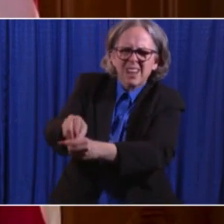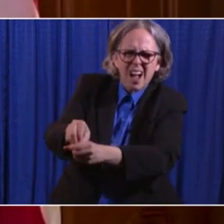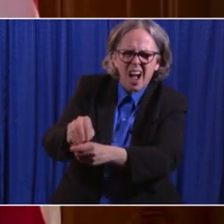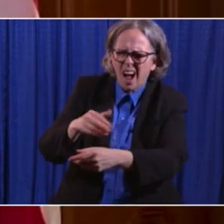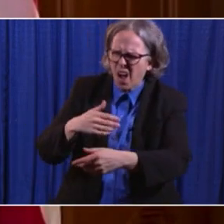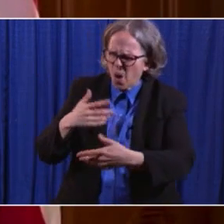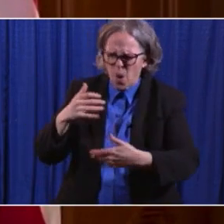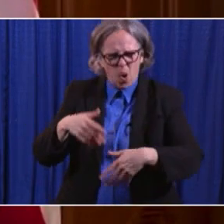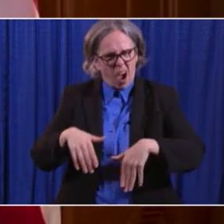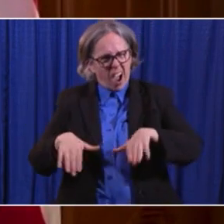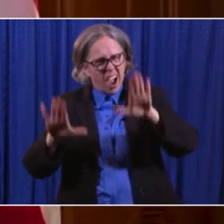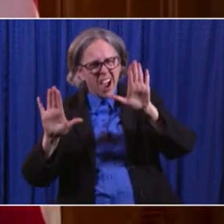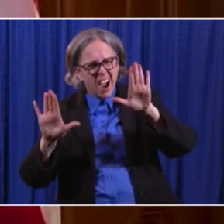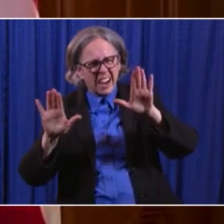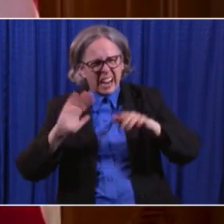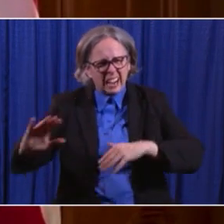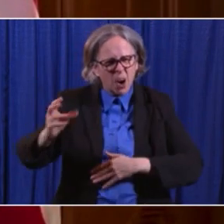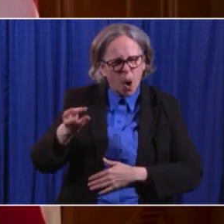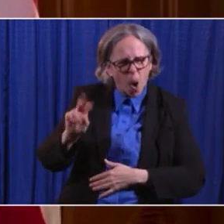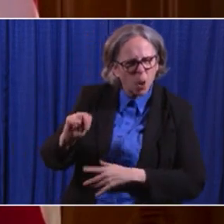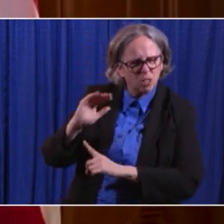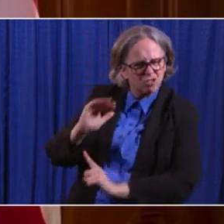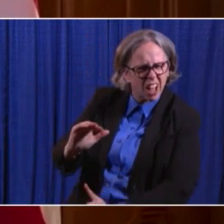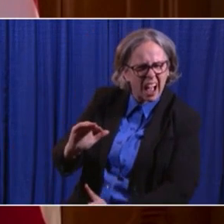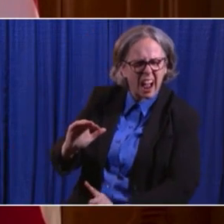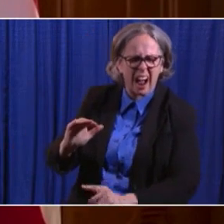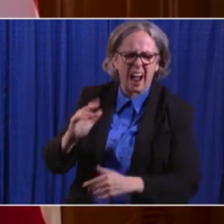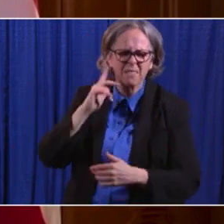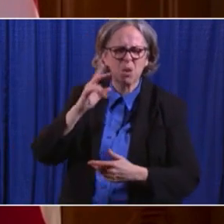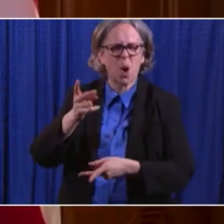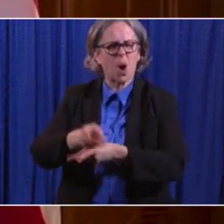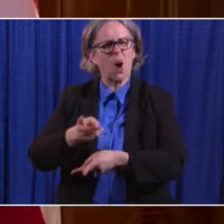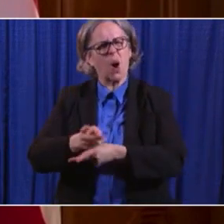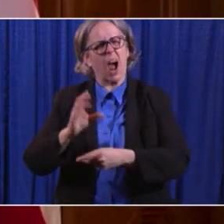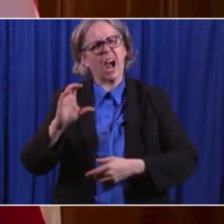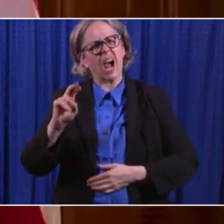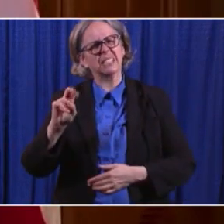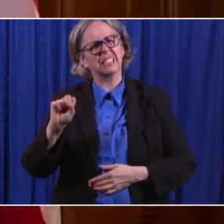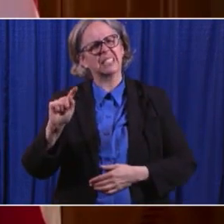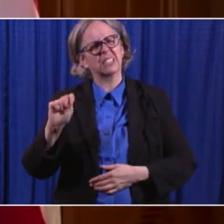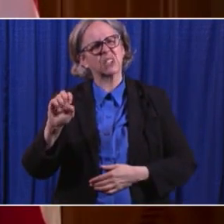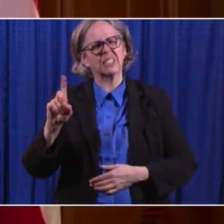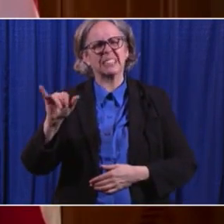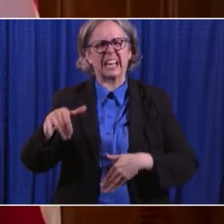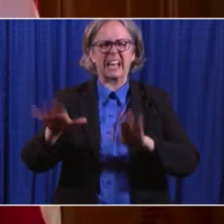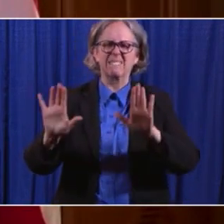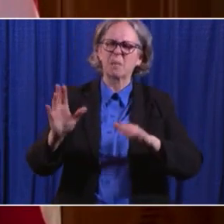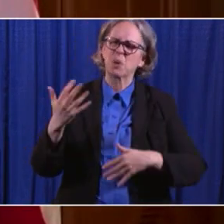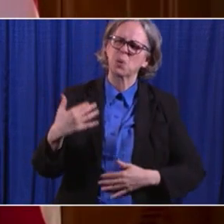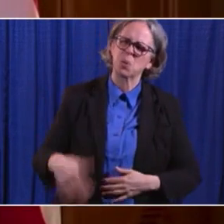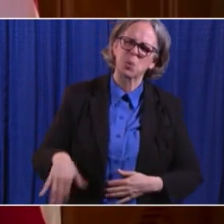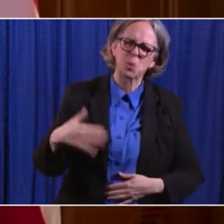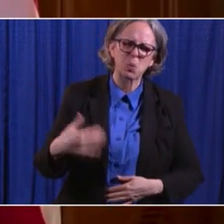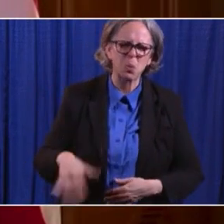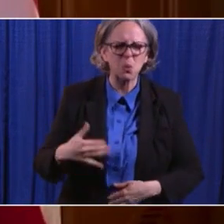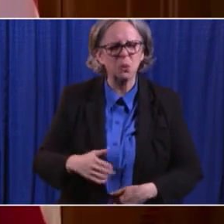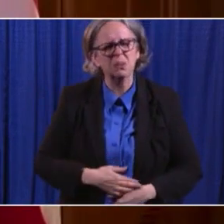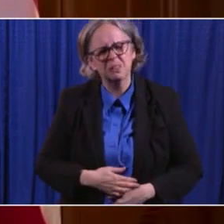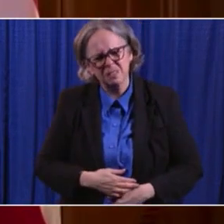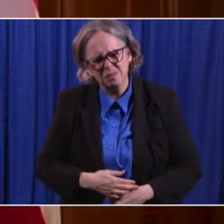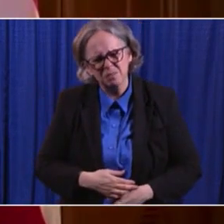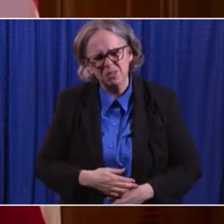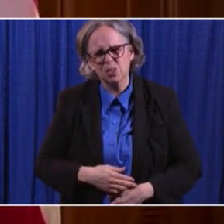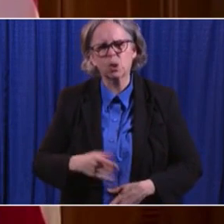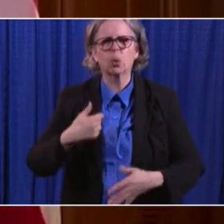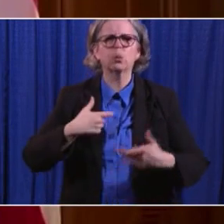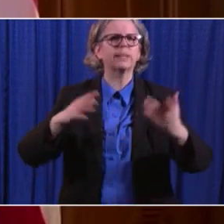choice. There is now hope, though. Today, our youth with complex health needs and